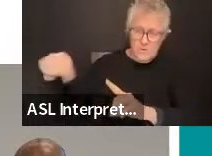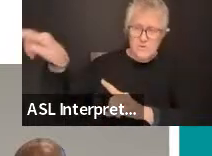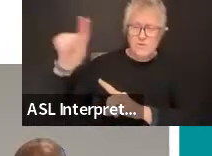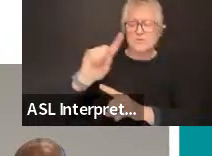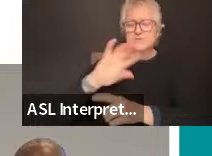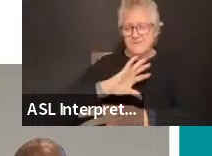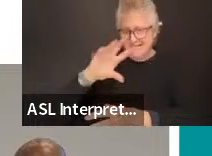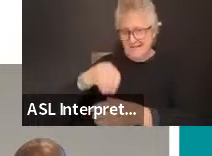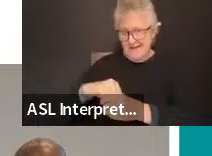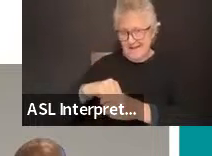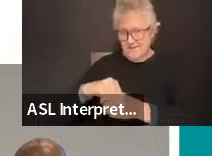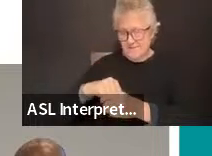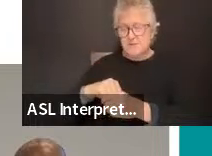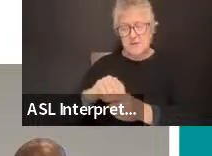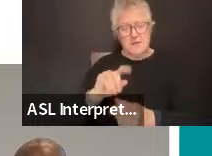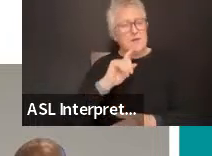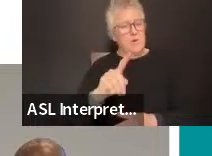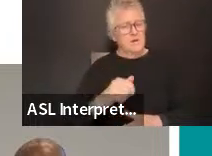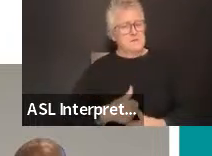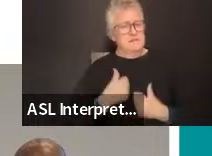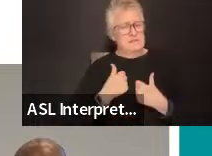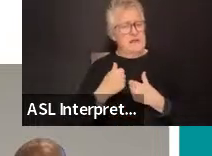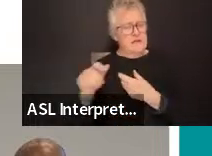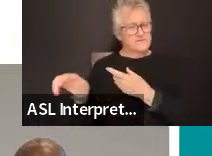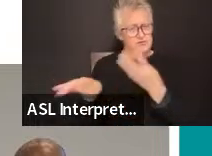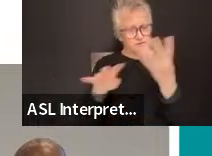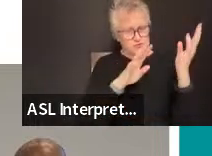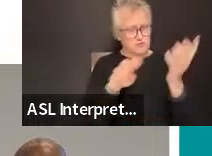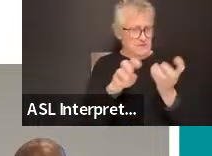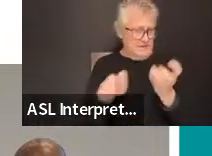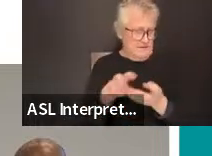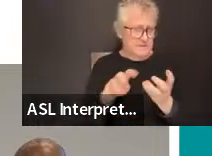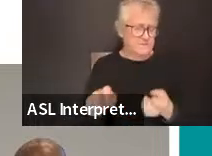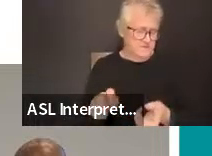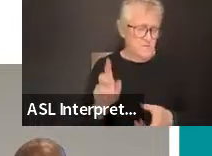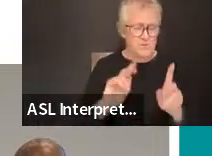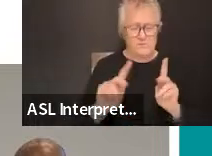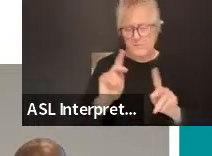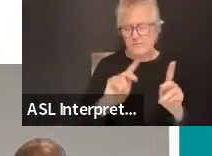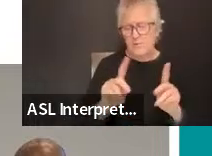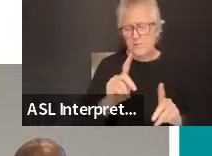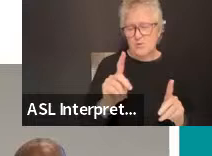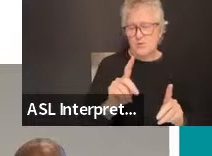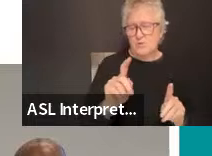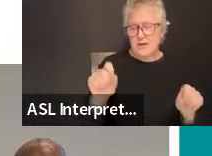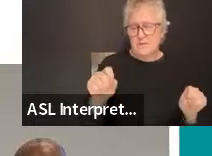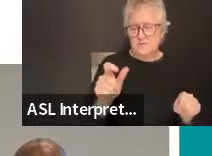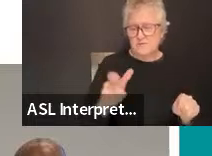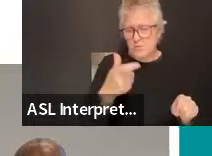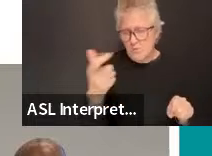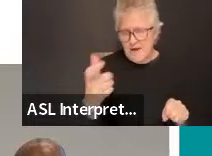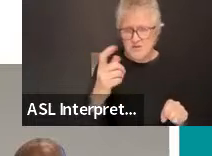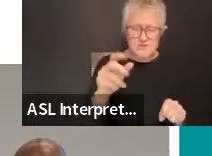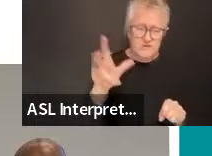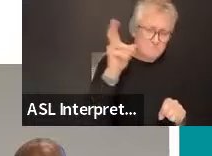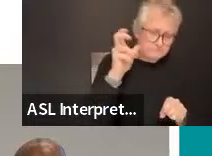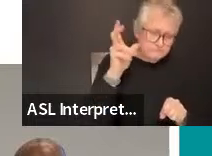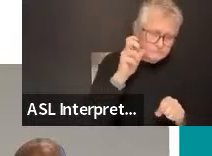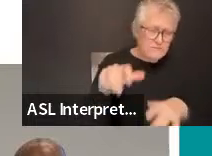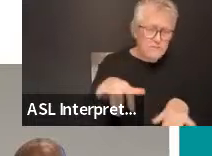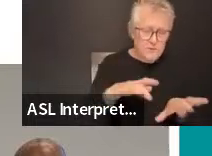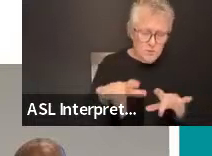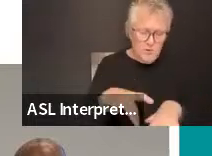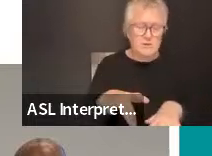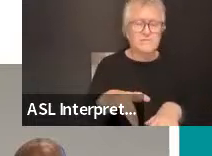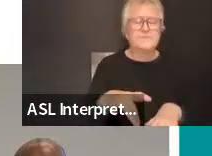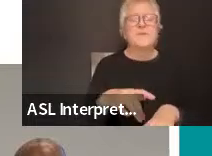it's available for folks to watch as it's recorded and available on our website. It did include some panelists